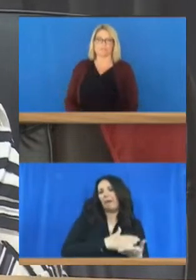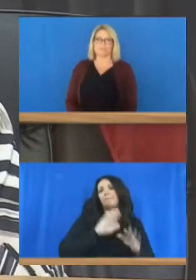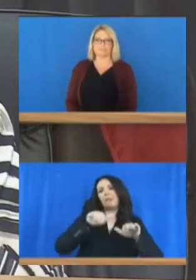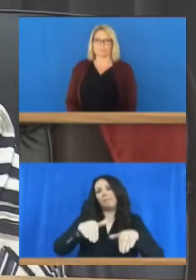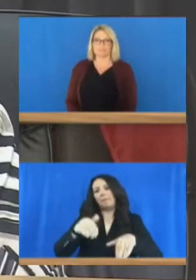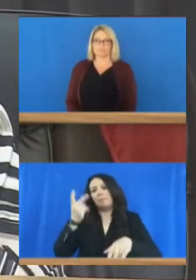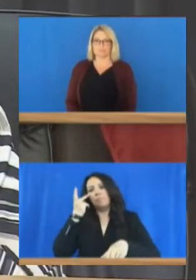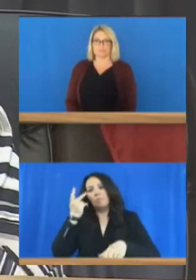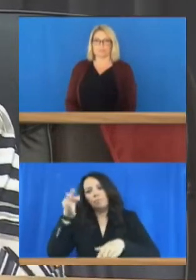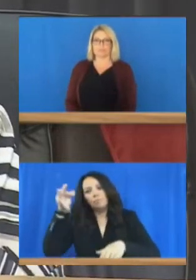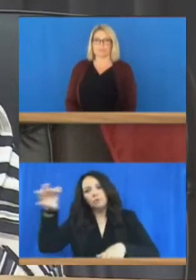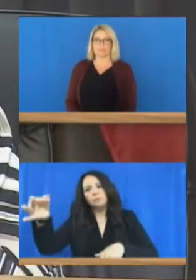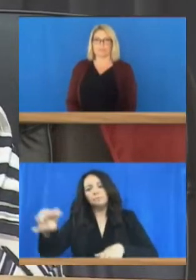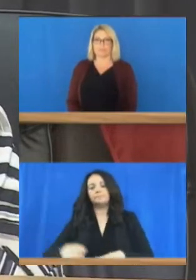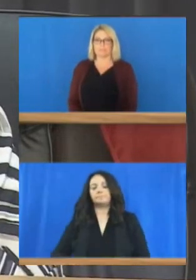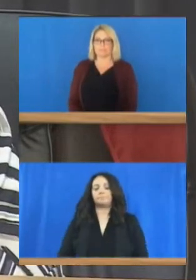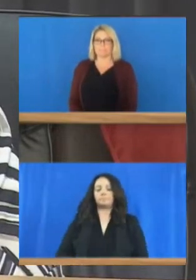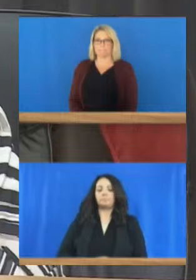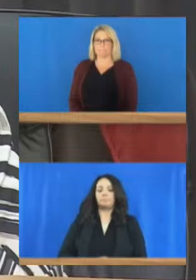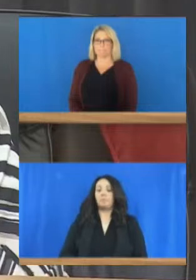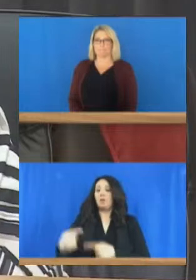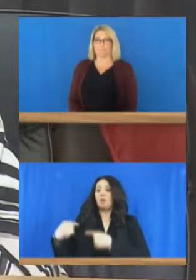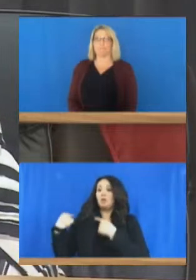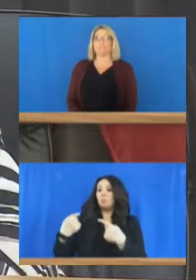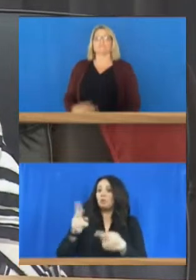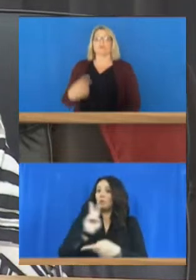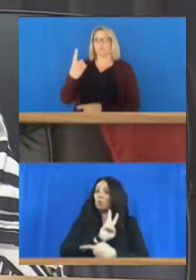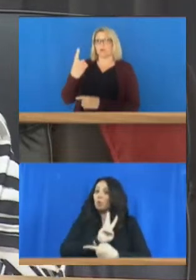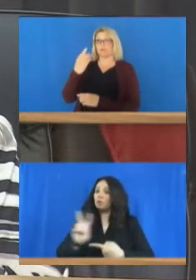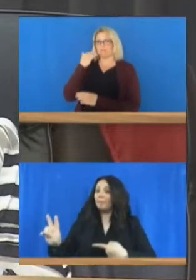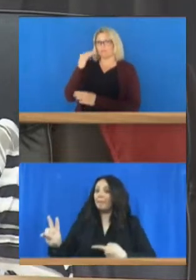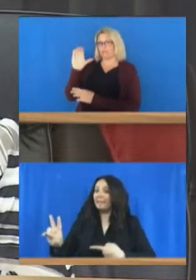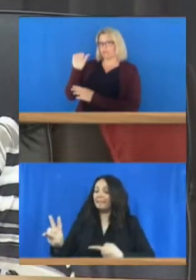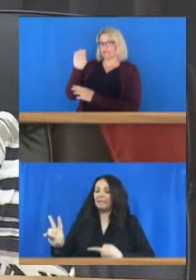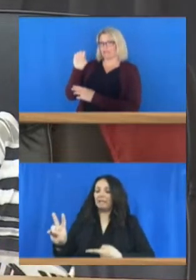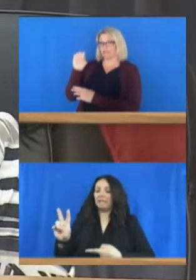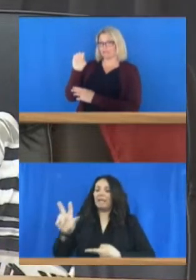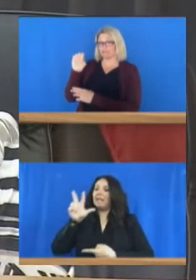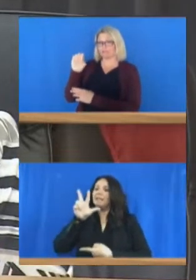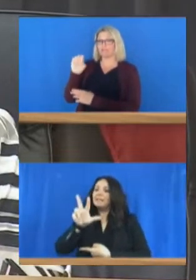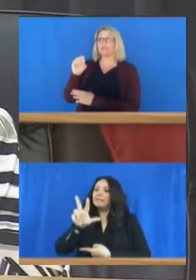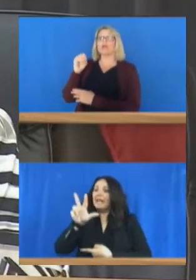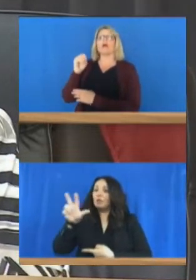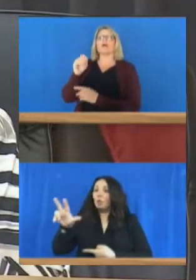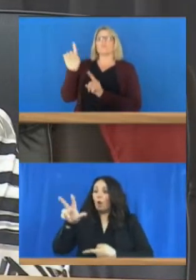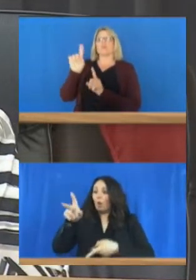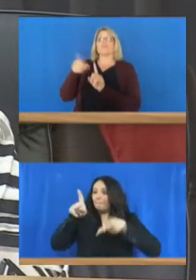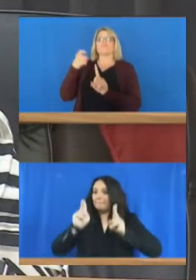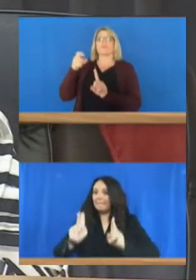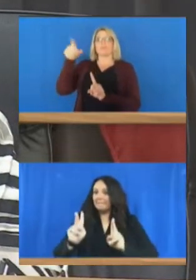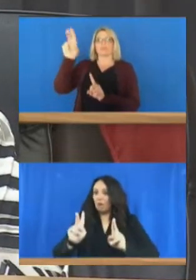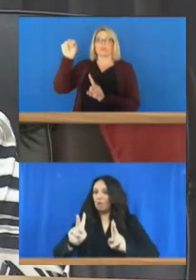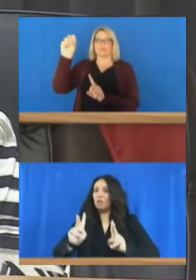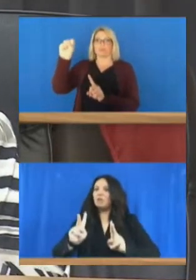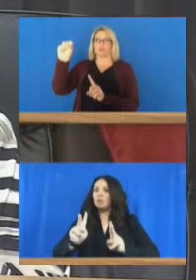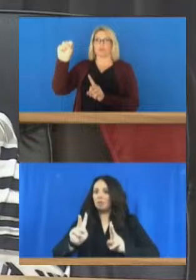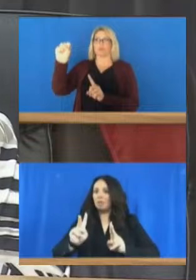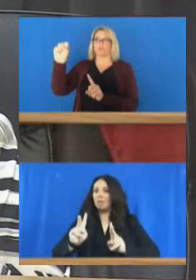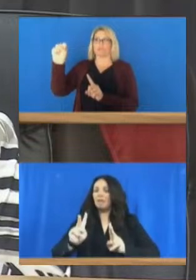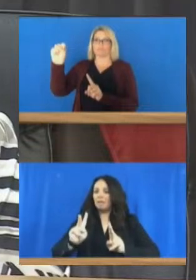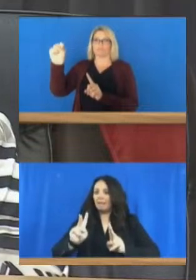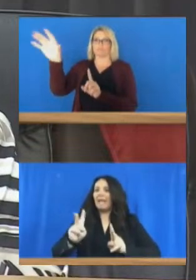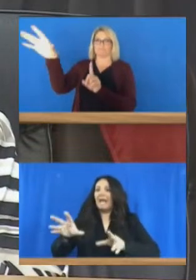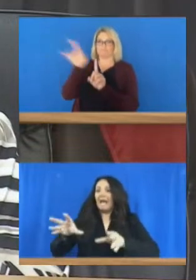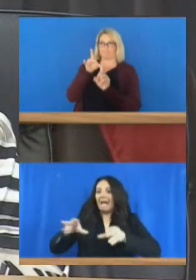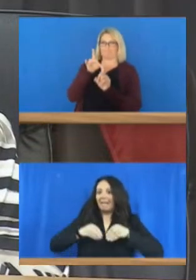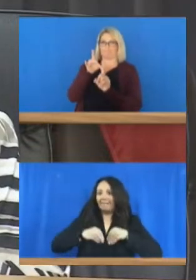And again, being on call, I get the calls about the new cases and where they've come from and how they arrived and what transpired in terms of the risks